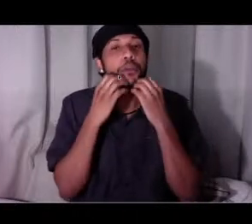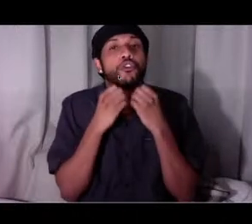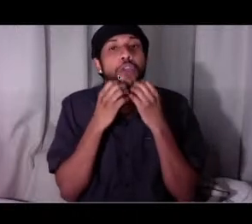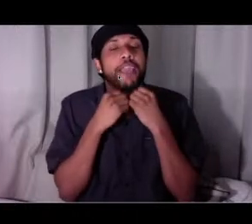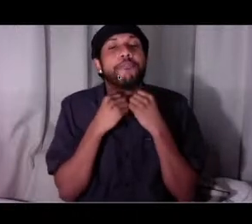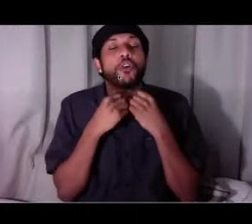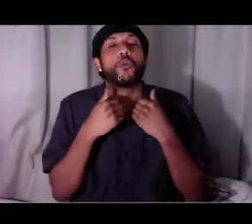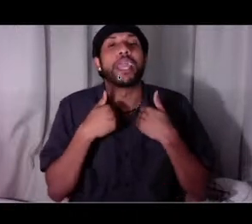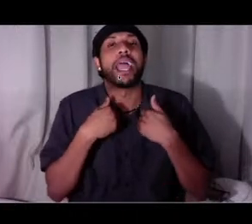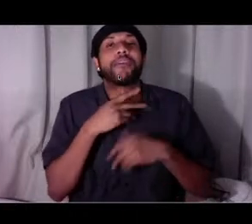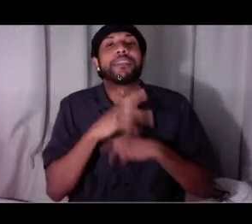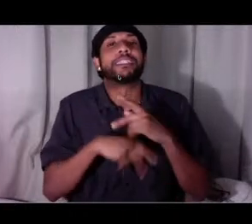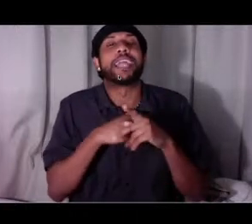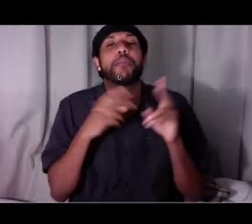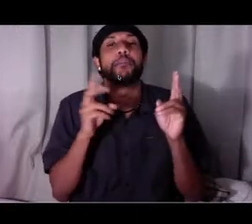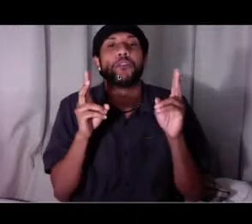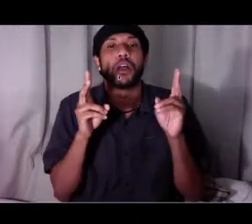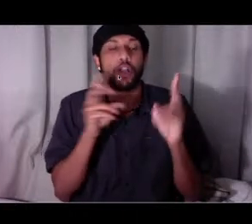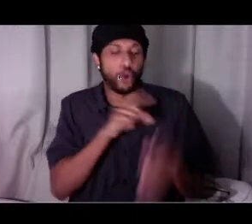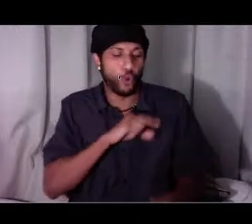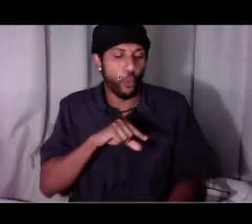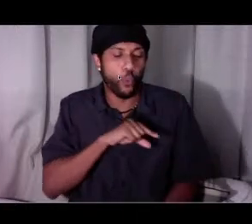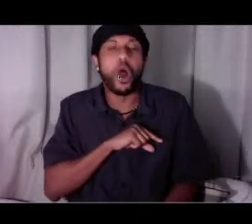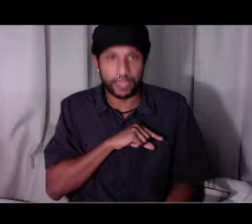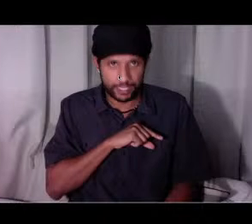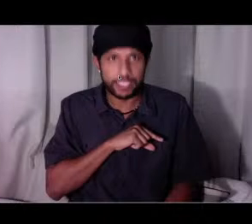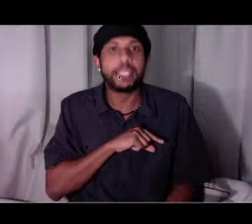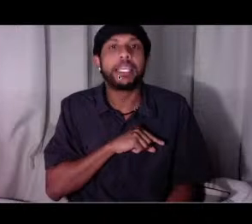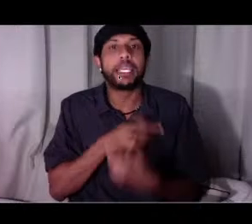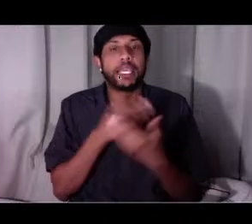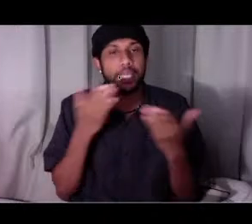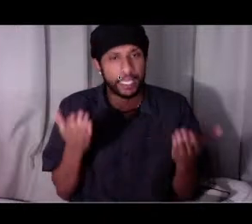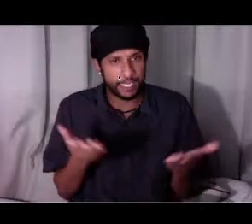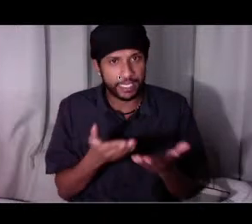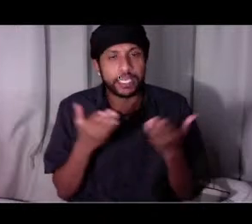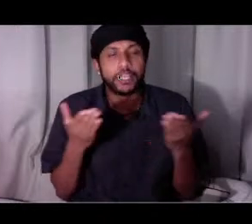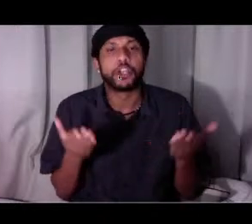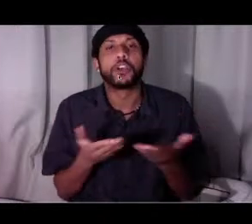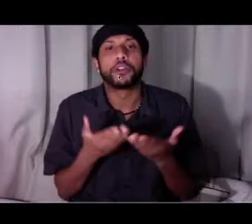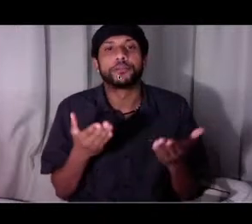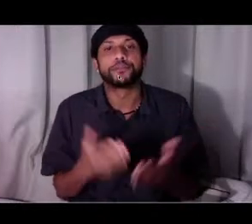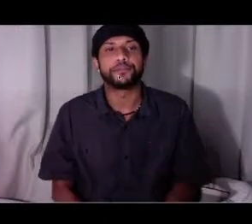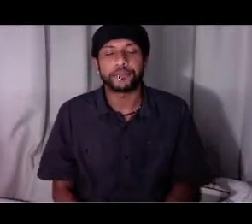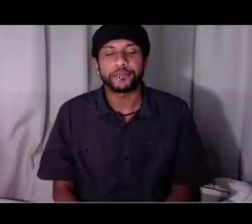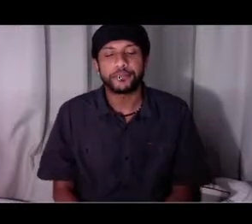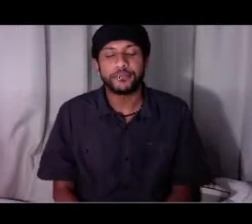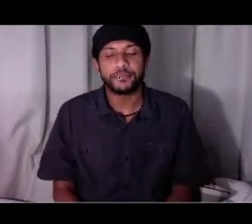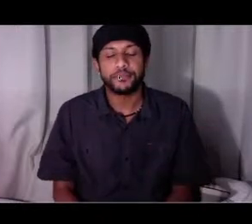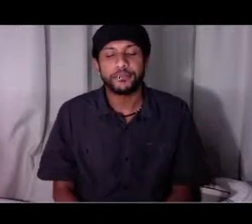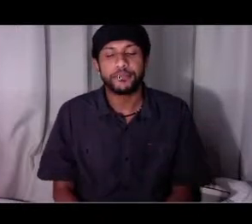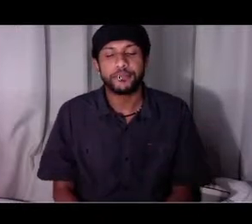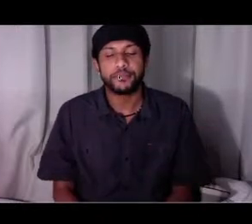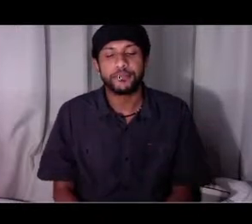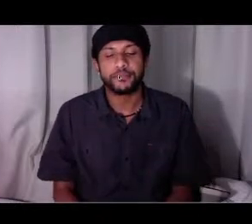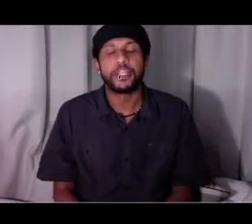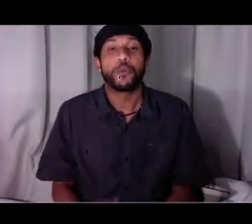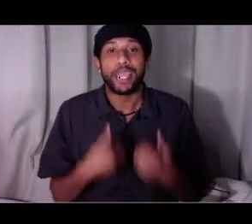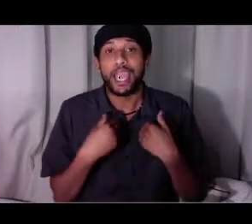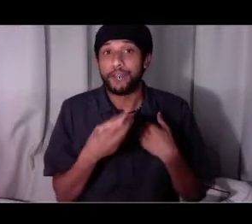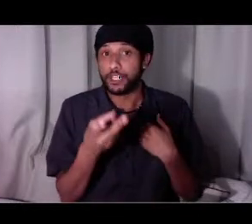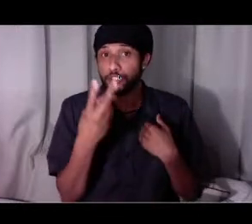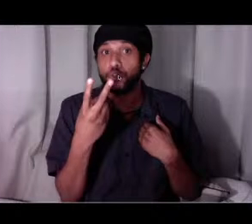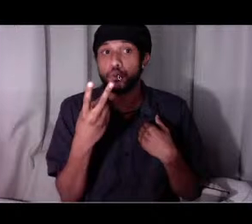have the type and quality of Administrators we do in Colon unified that we have two recipients